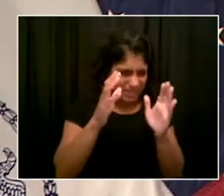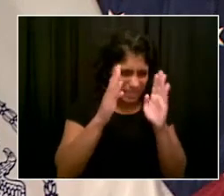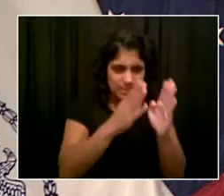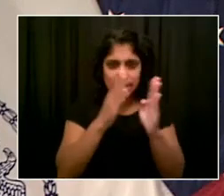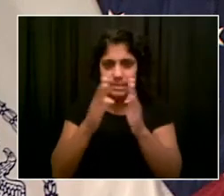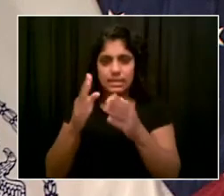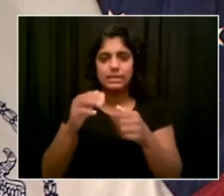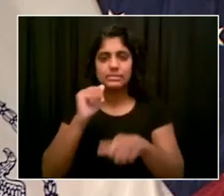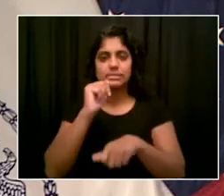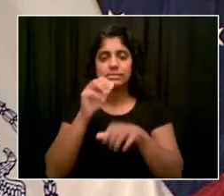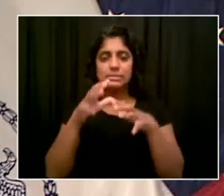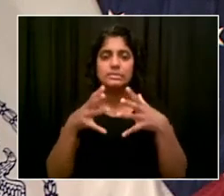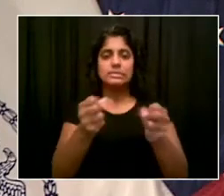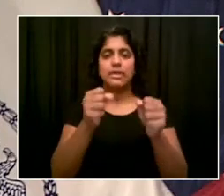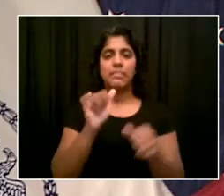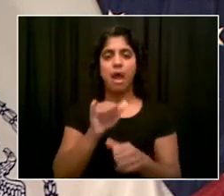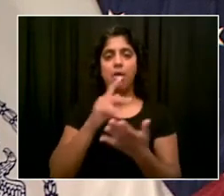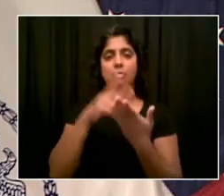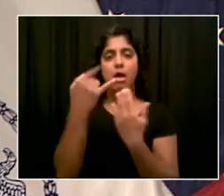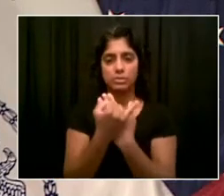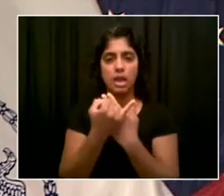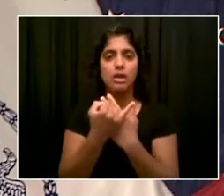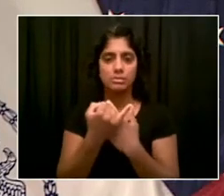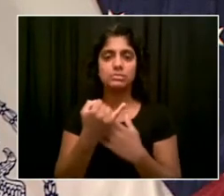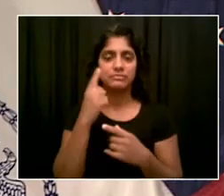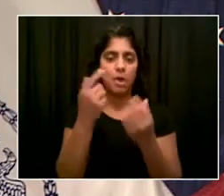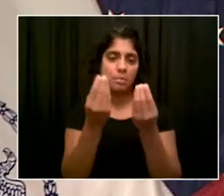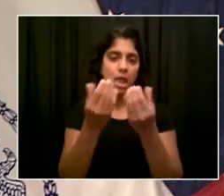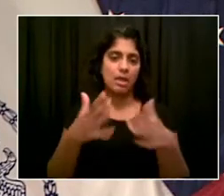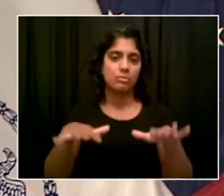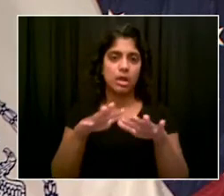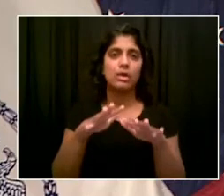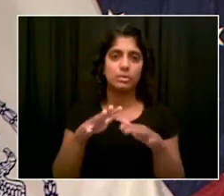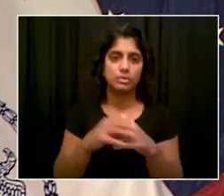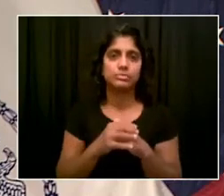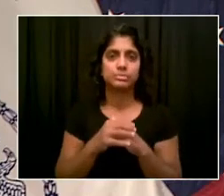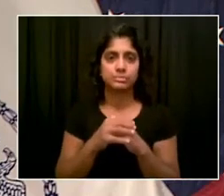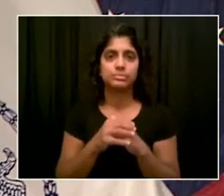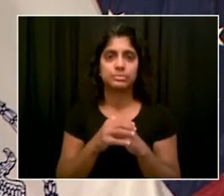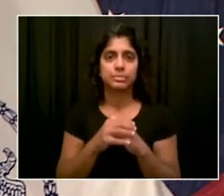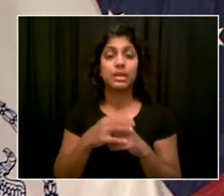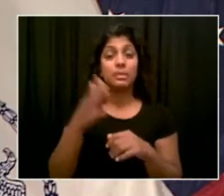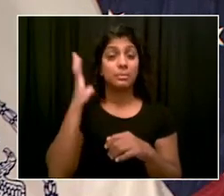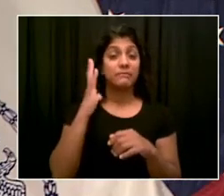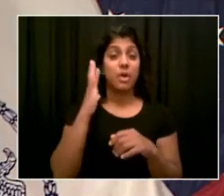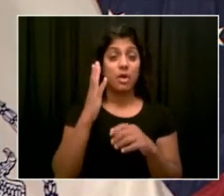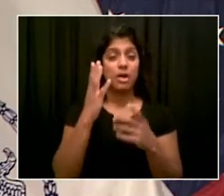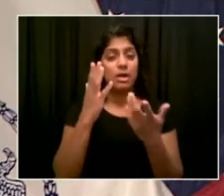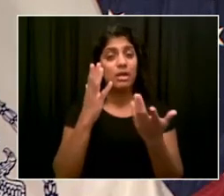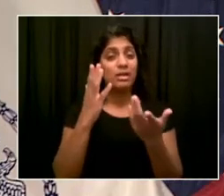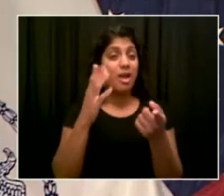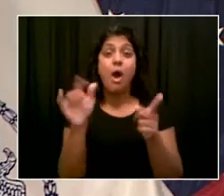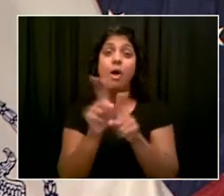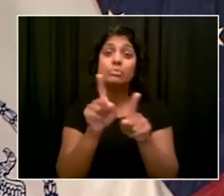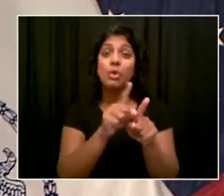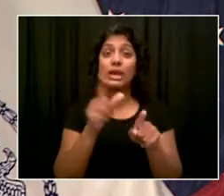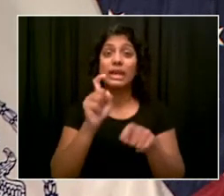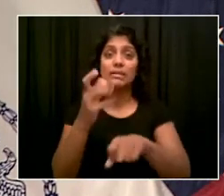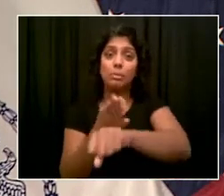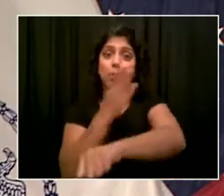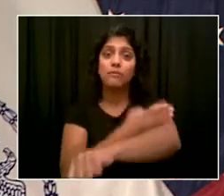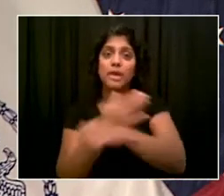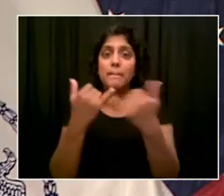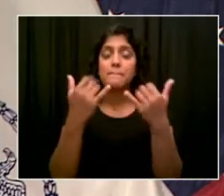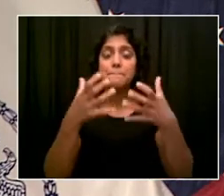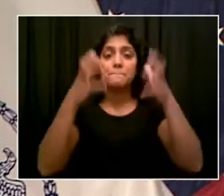NYPD and charitable foundations. But we got to just keep doing more. So I'm glad you raised the playgrounds. I'm going to be following up at NYCHA. We